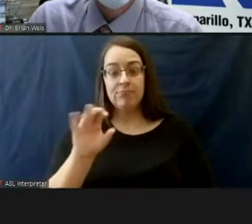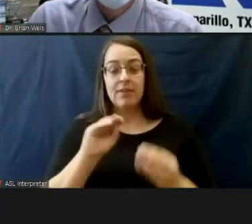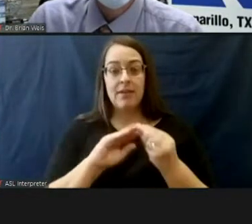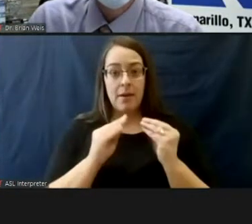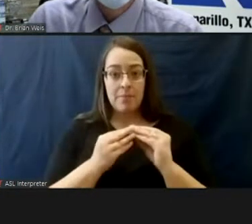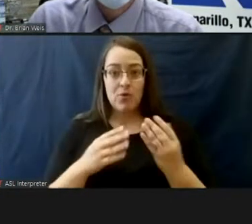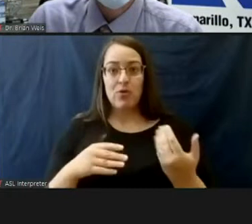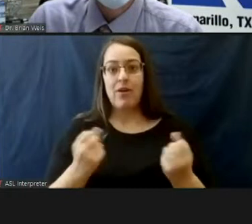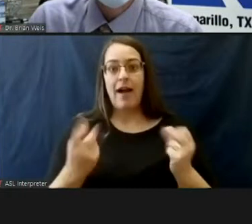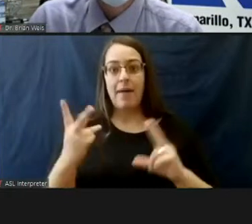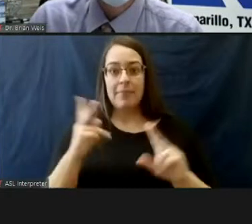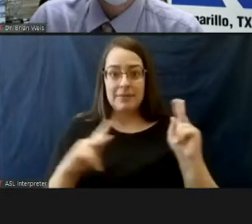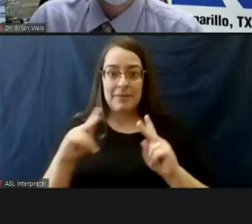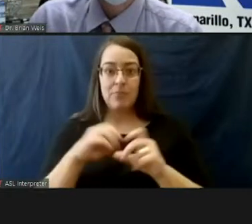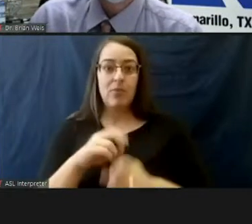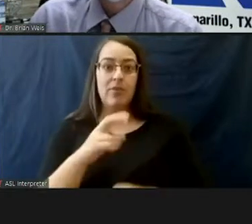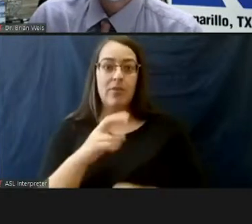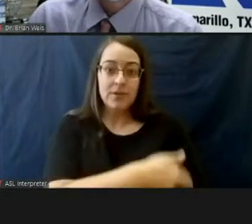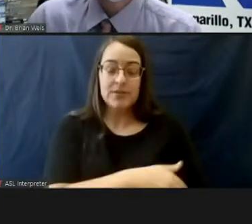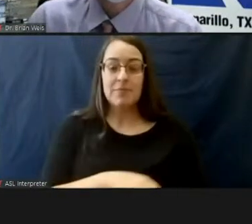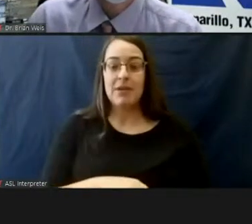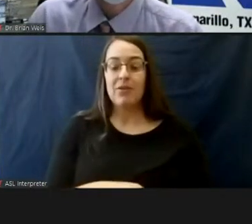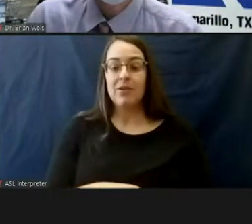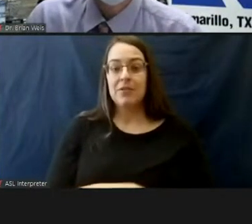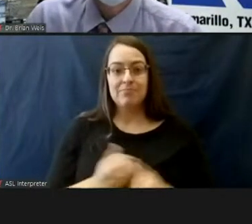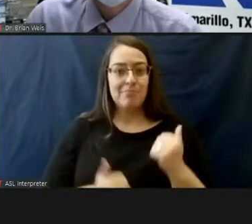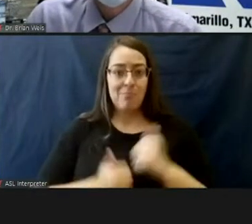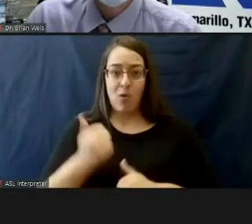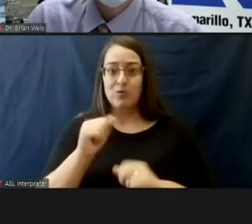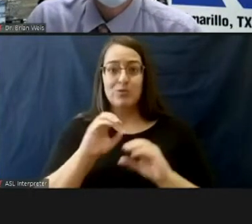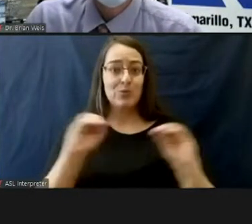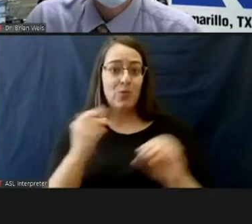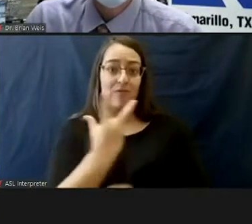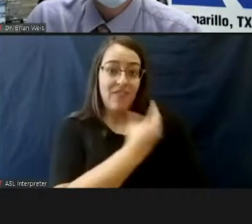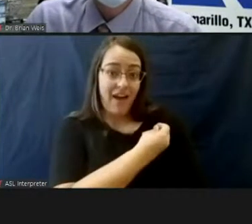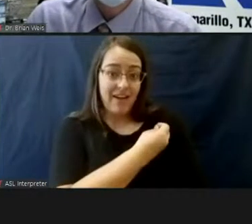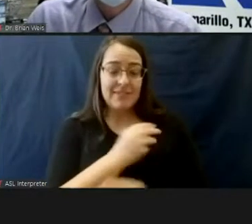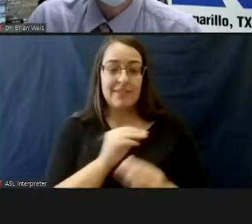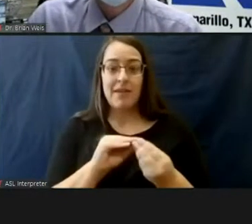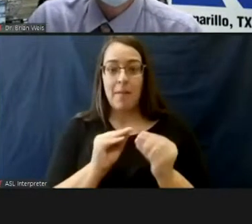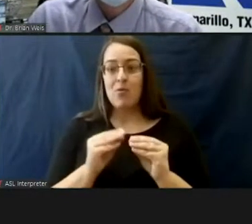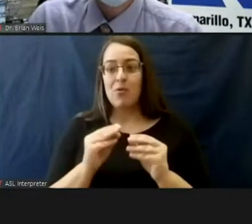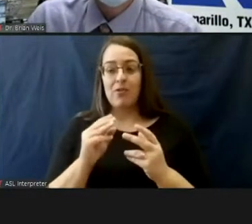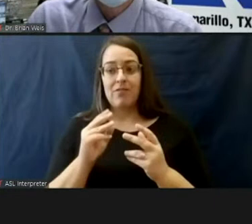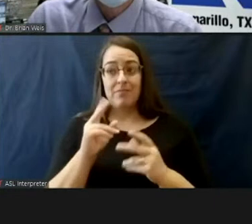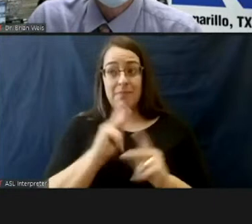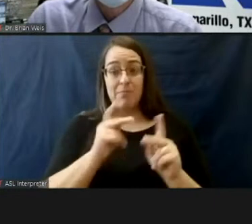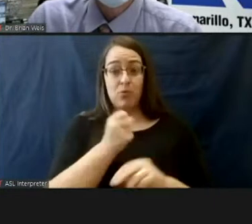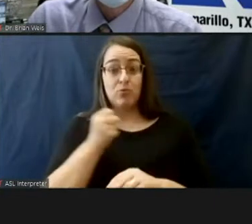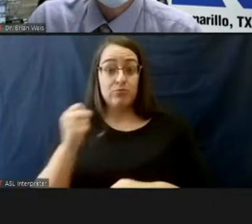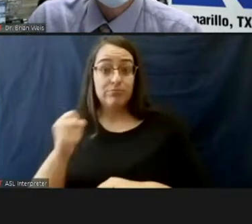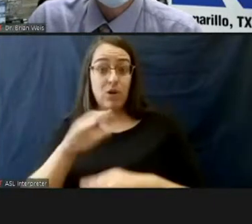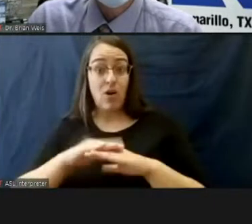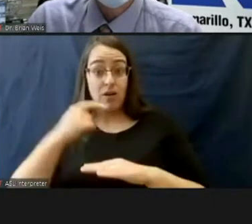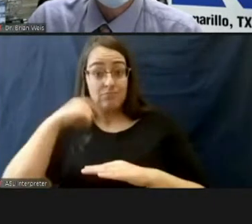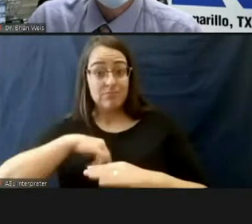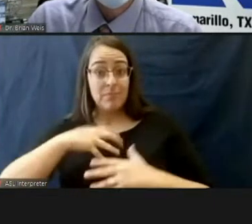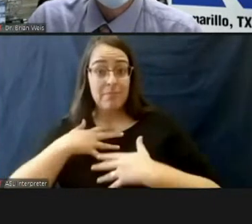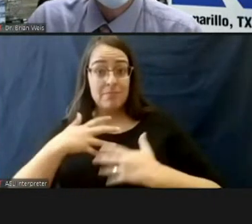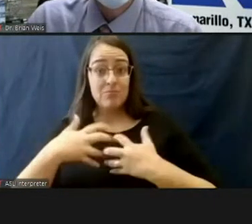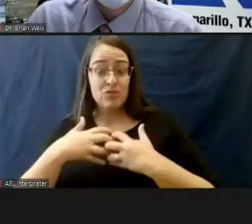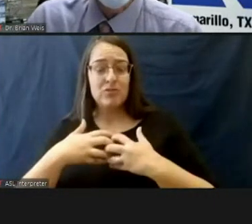people that are hospitalized, the bulk are unvaccinated, the number that go on the vent, the majority are unvaccinated, and the patients